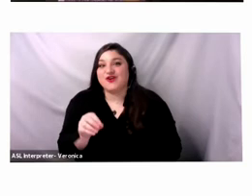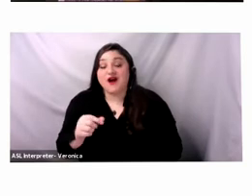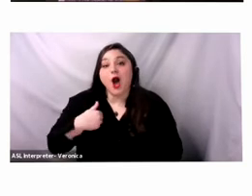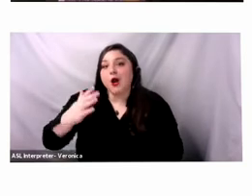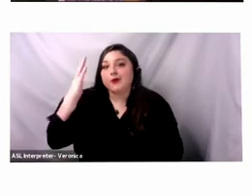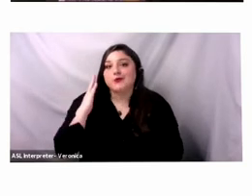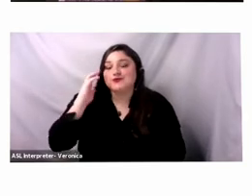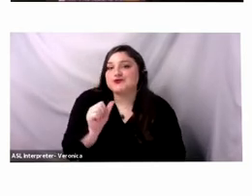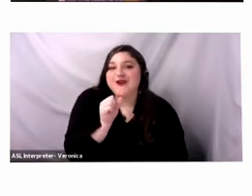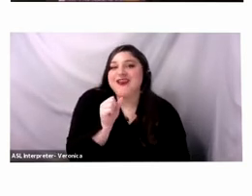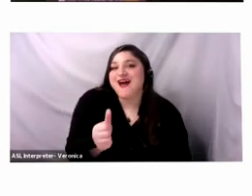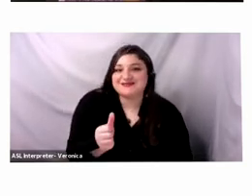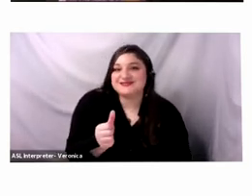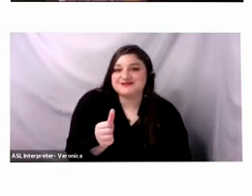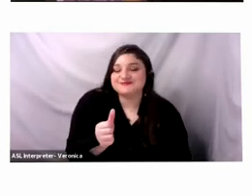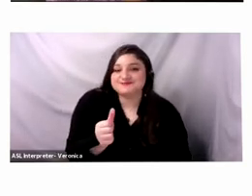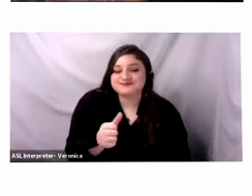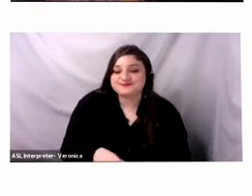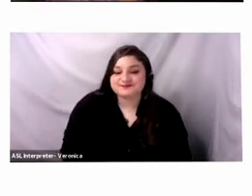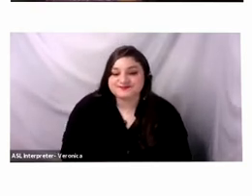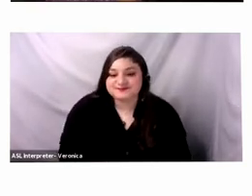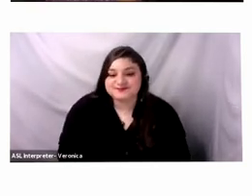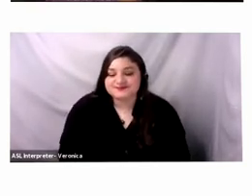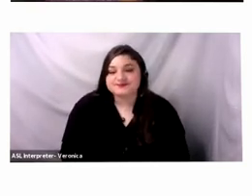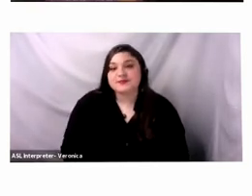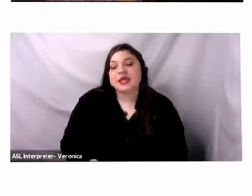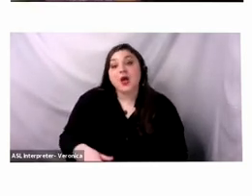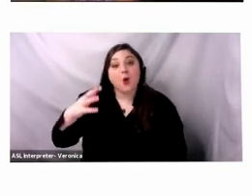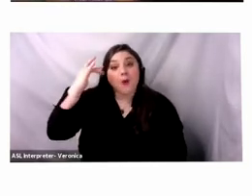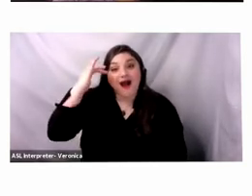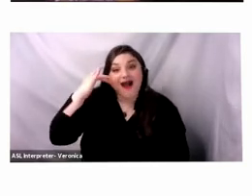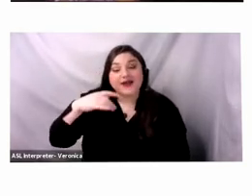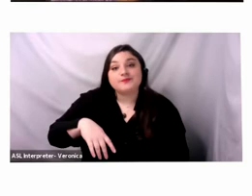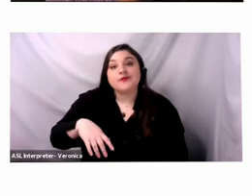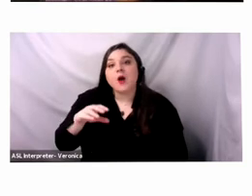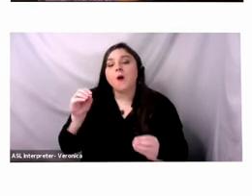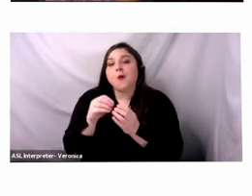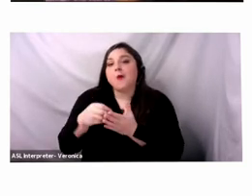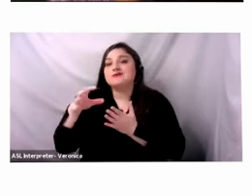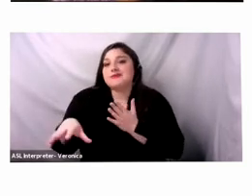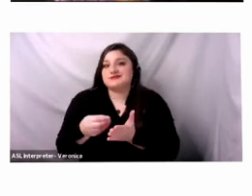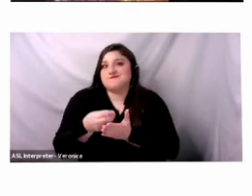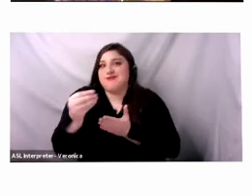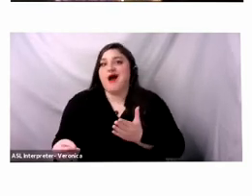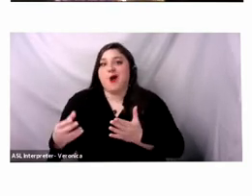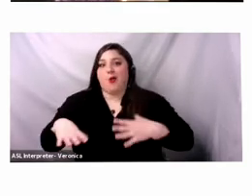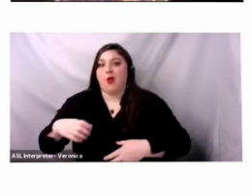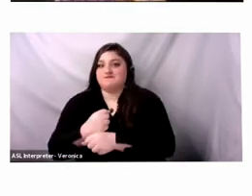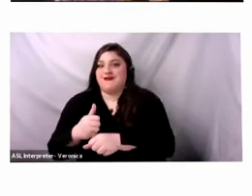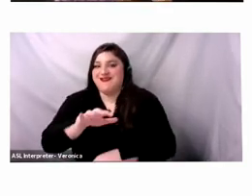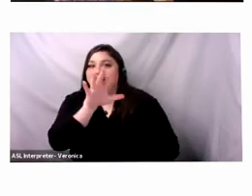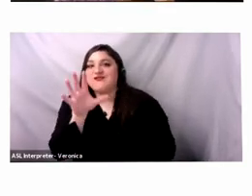because it was cheaper to buy like some bed